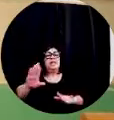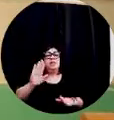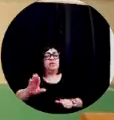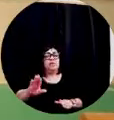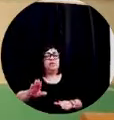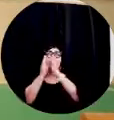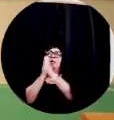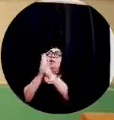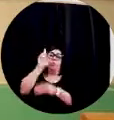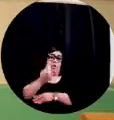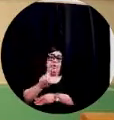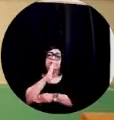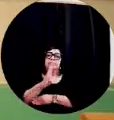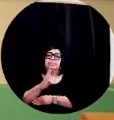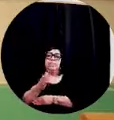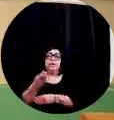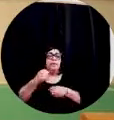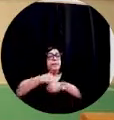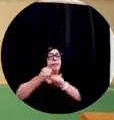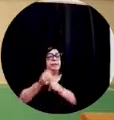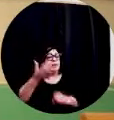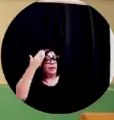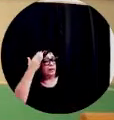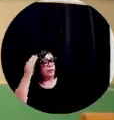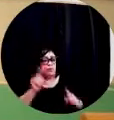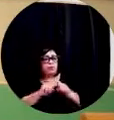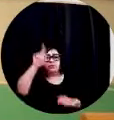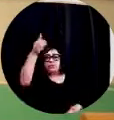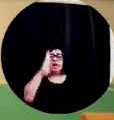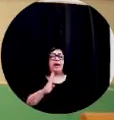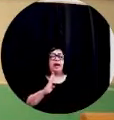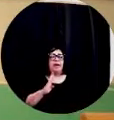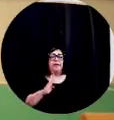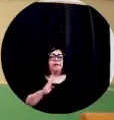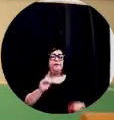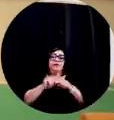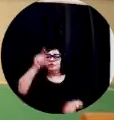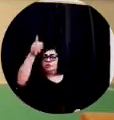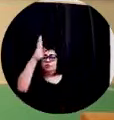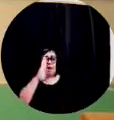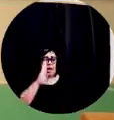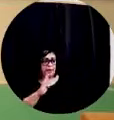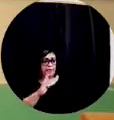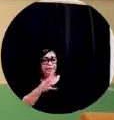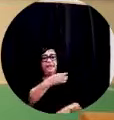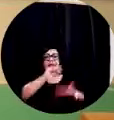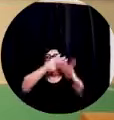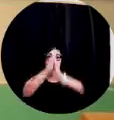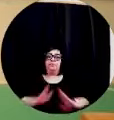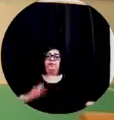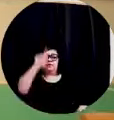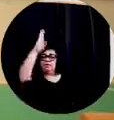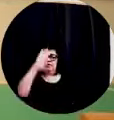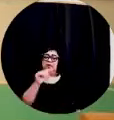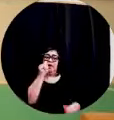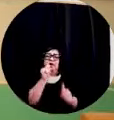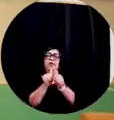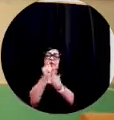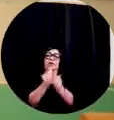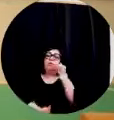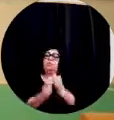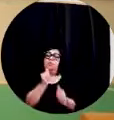known unto who? Unto who? Unto God. And the peace of God, which passes